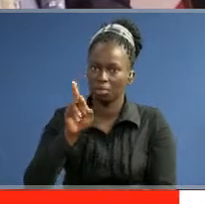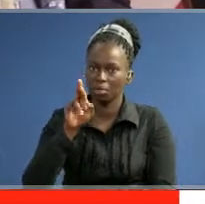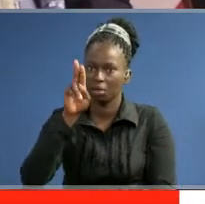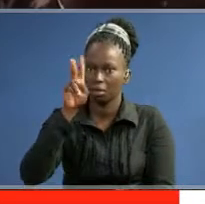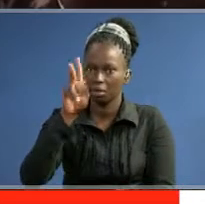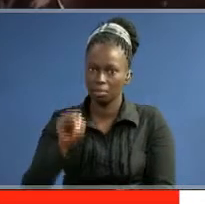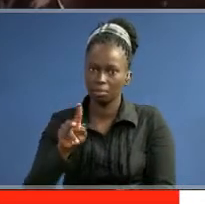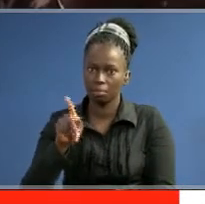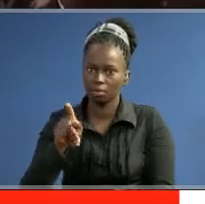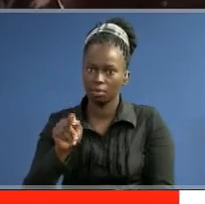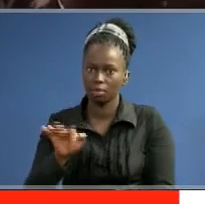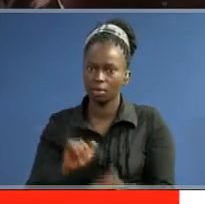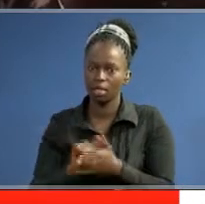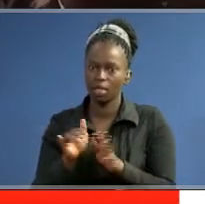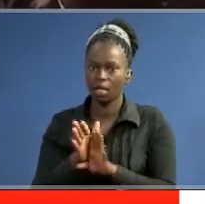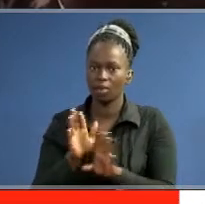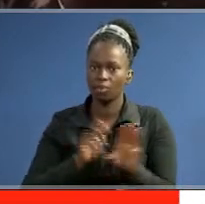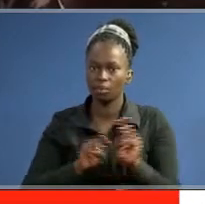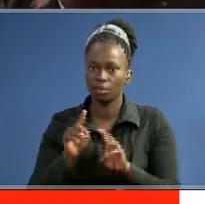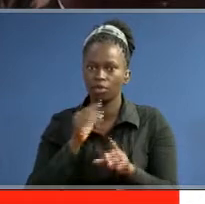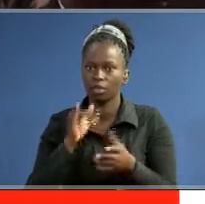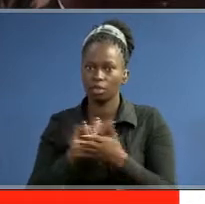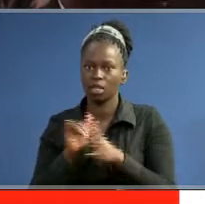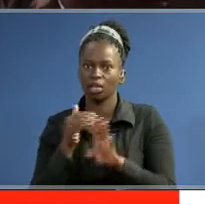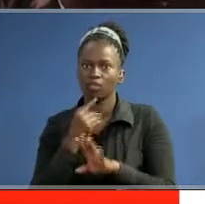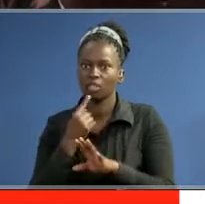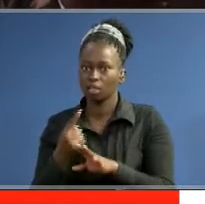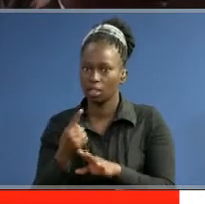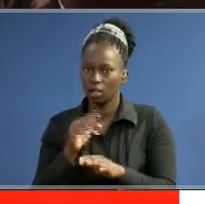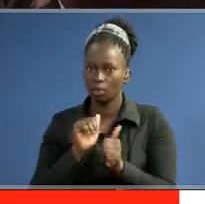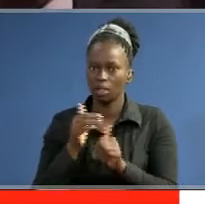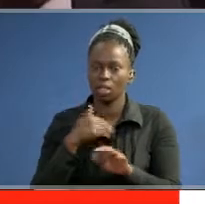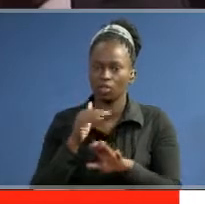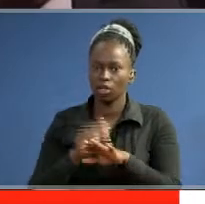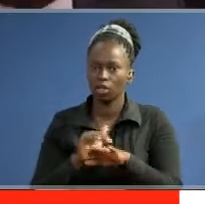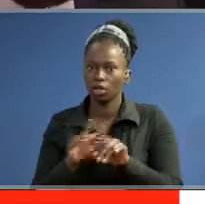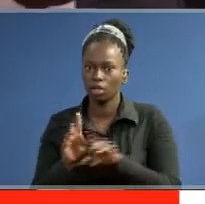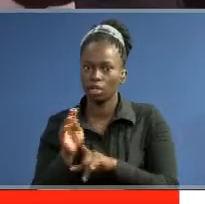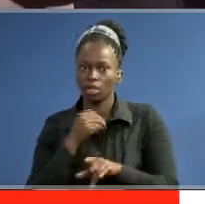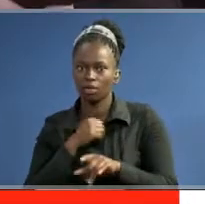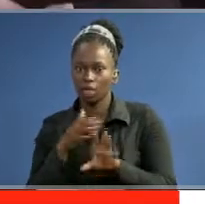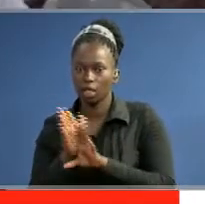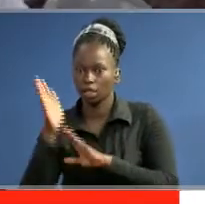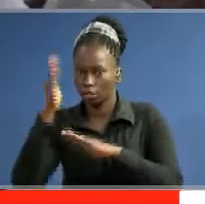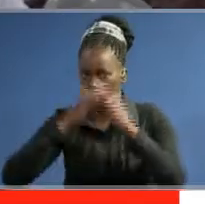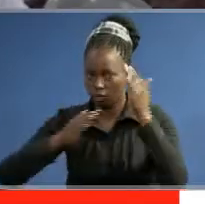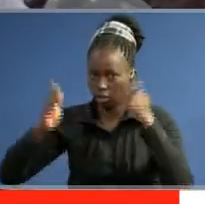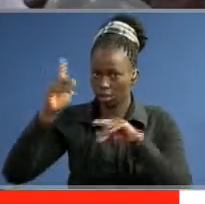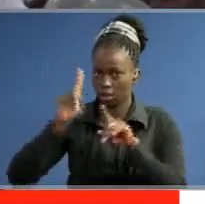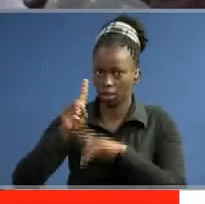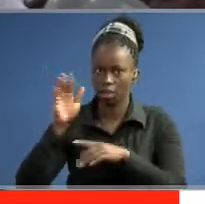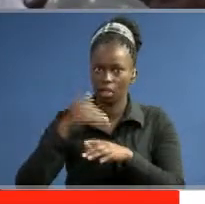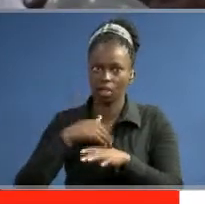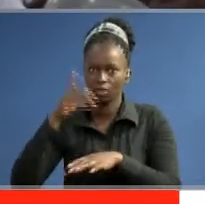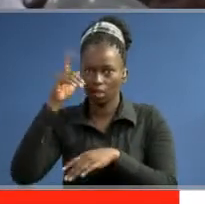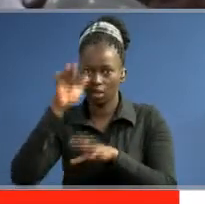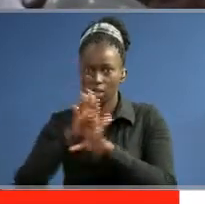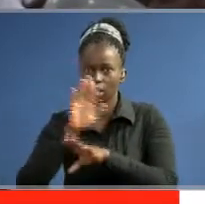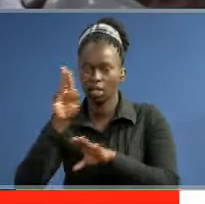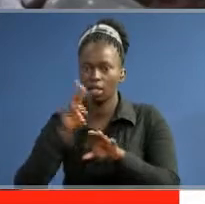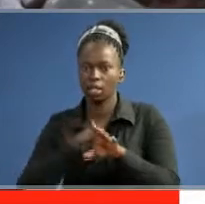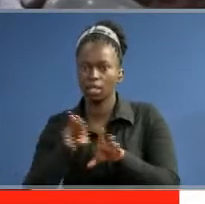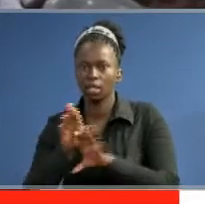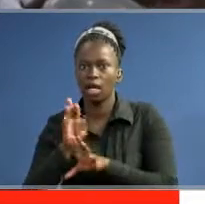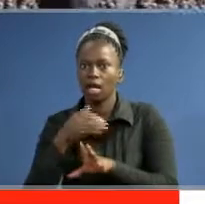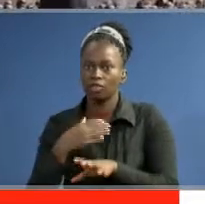the press in Embu town on Monday, saying many youth who have completed colleges and universities and even graduated with bachelors of education